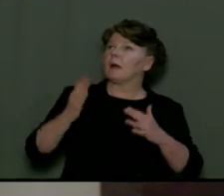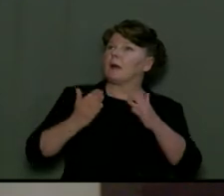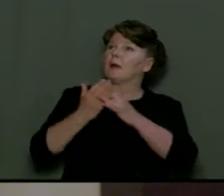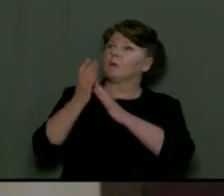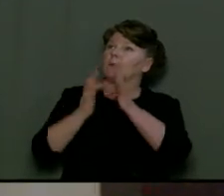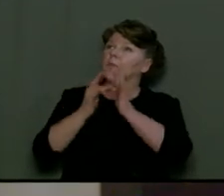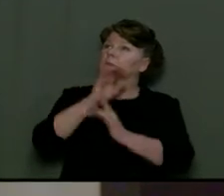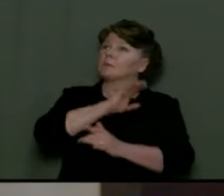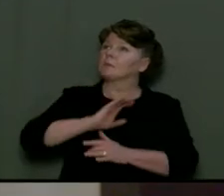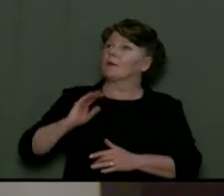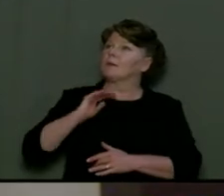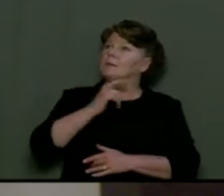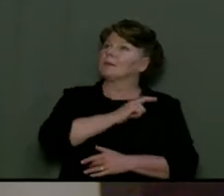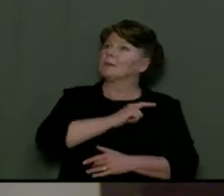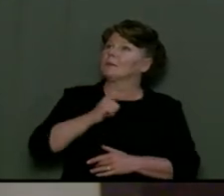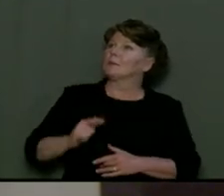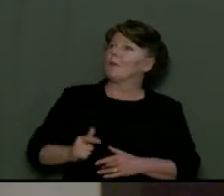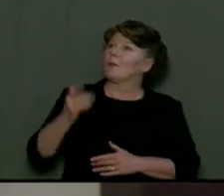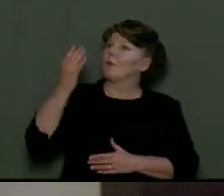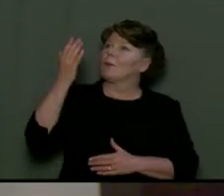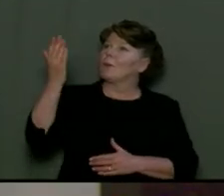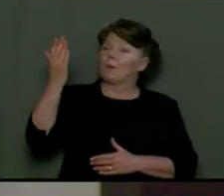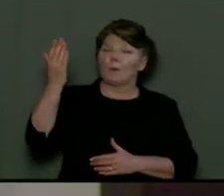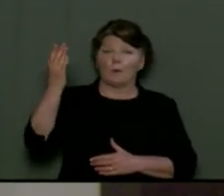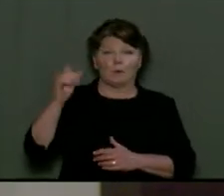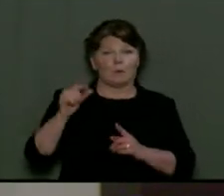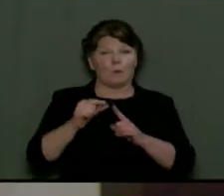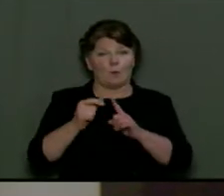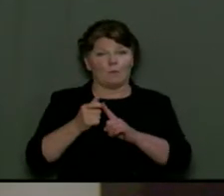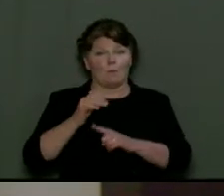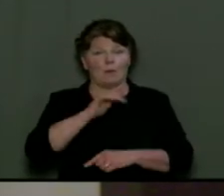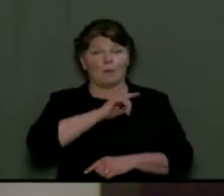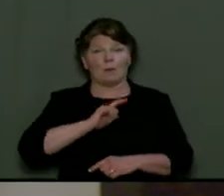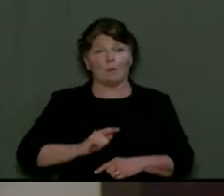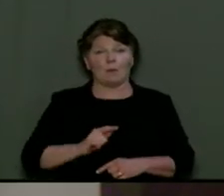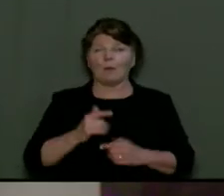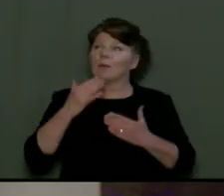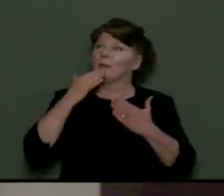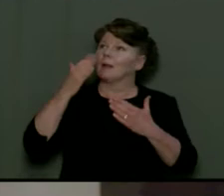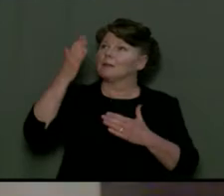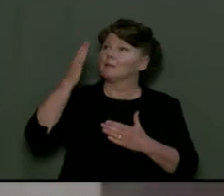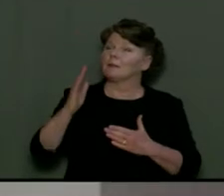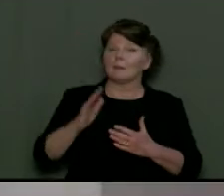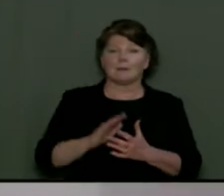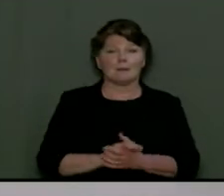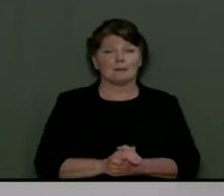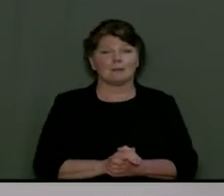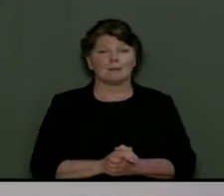Jesus Christ our Lord. This is the word of the Lord. Thanks be to God.